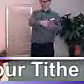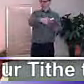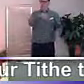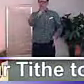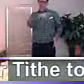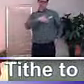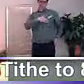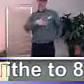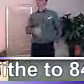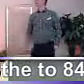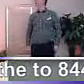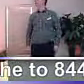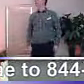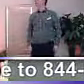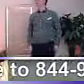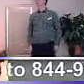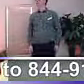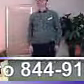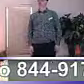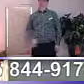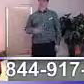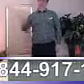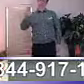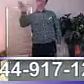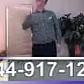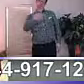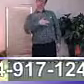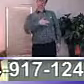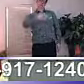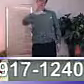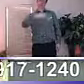that heartbeat, the heartbeat of God.